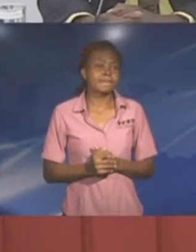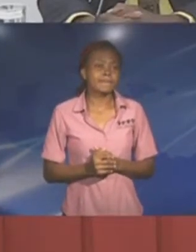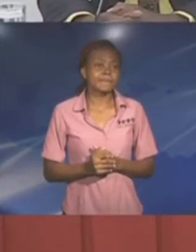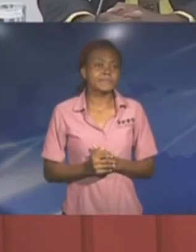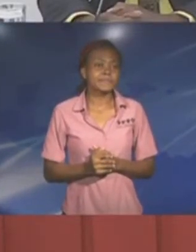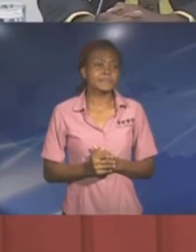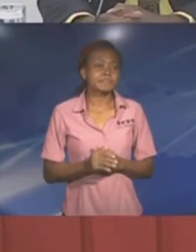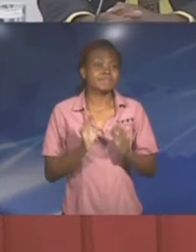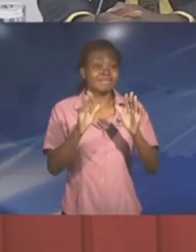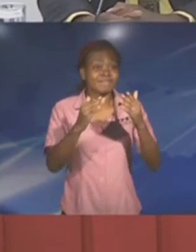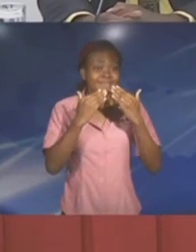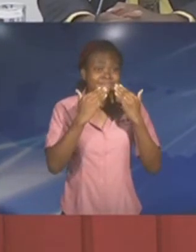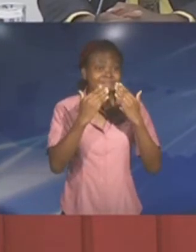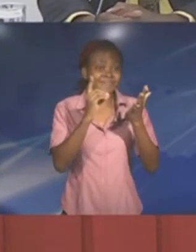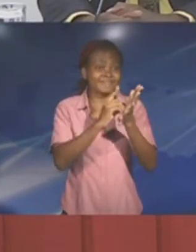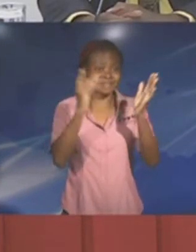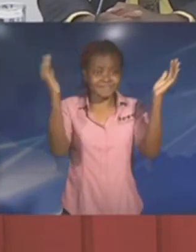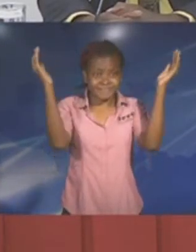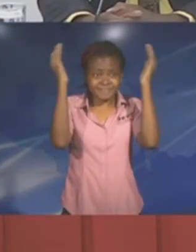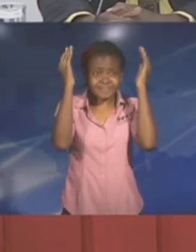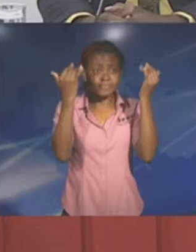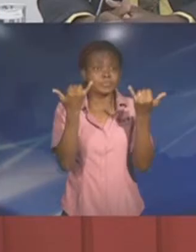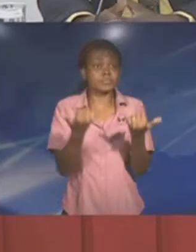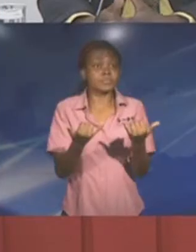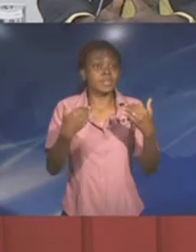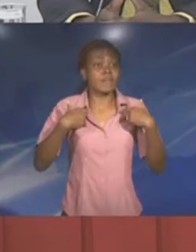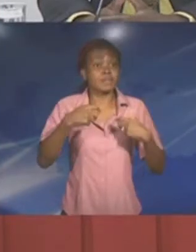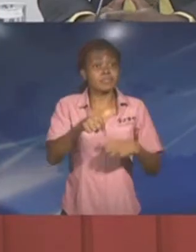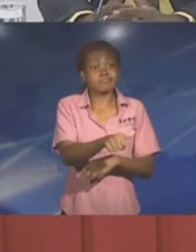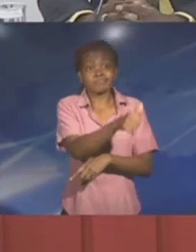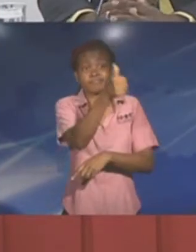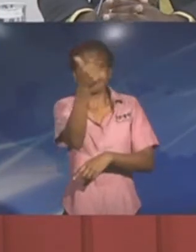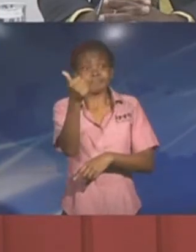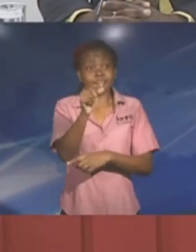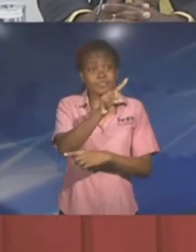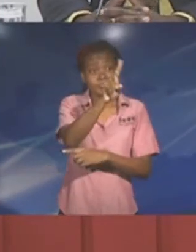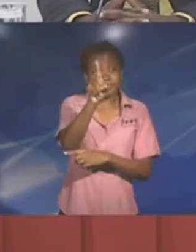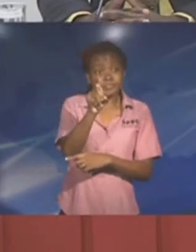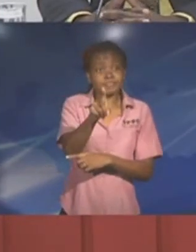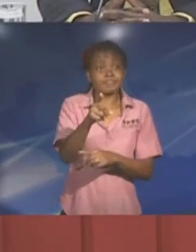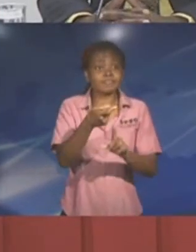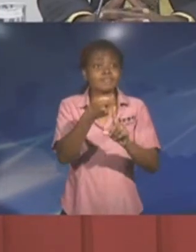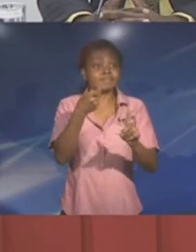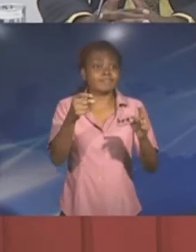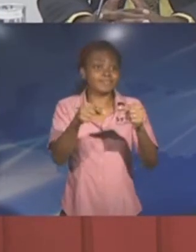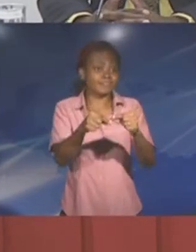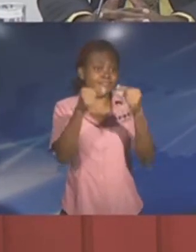Thank you, Dr. Hines. We have another round of questions from Guardian Media Limited.